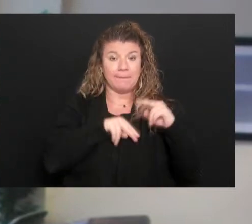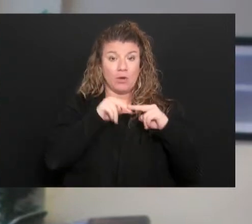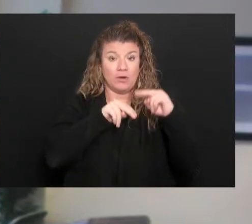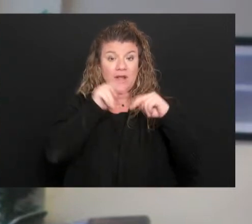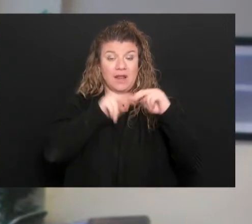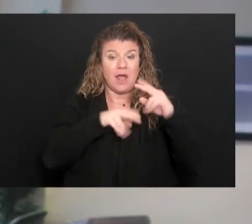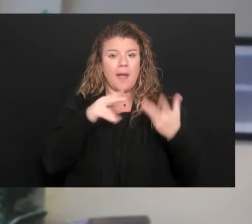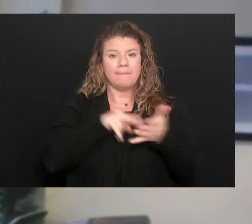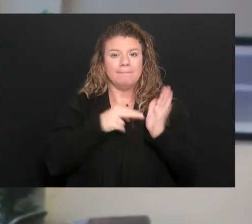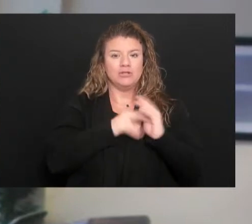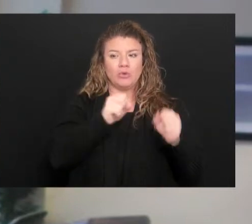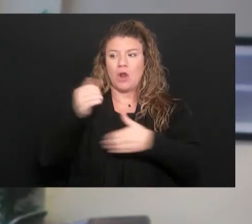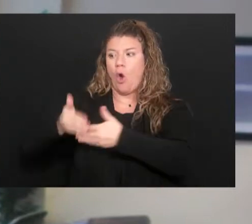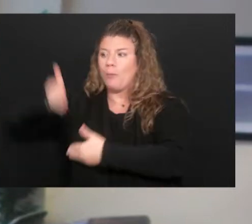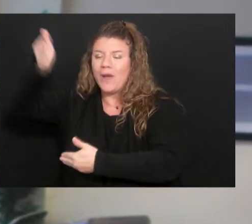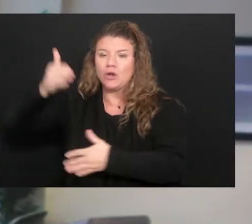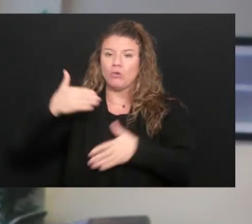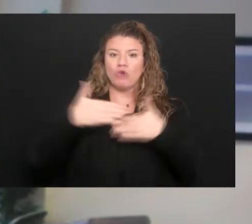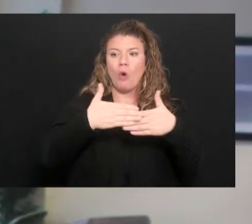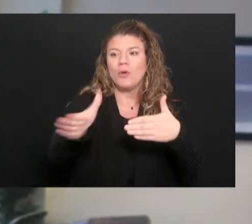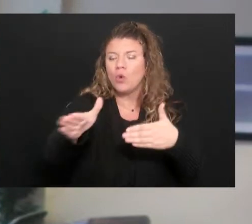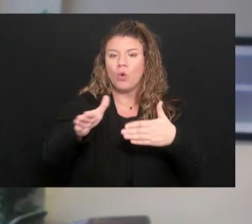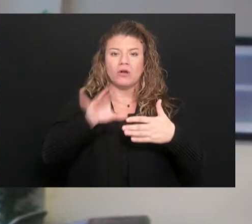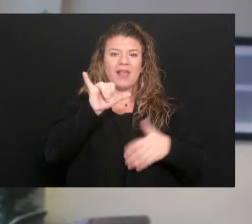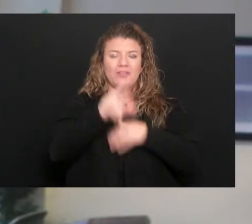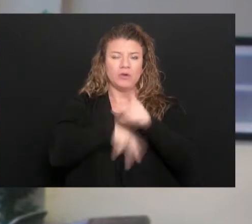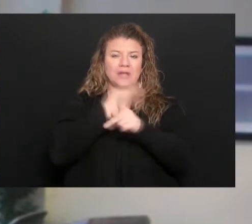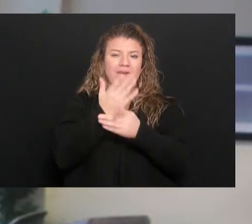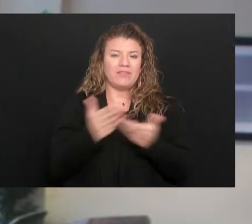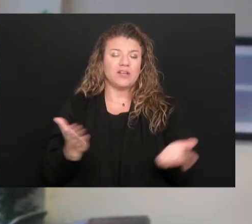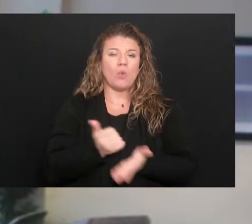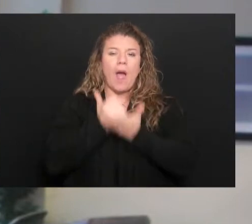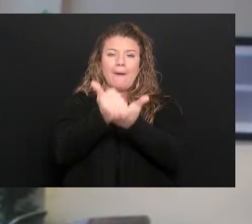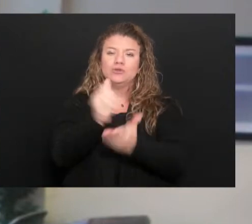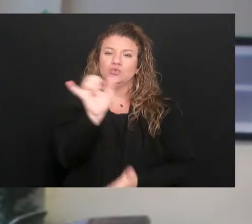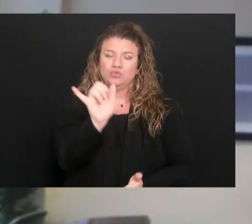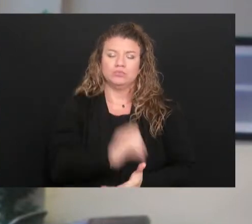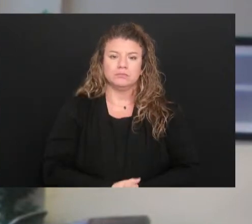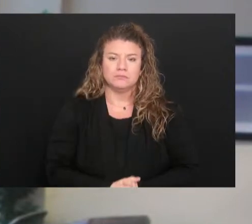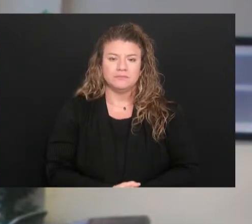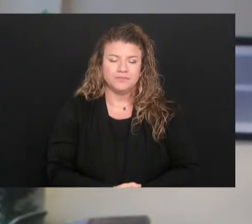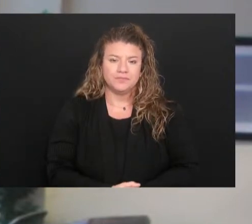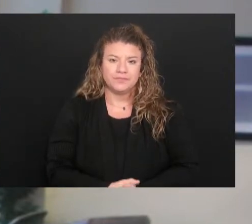open windows or if you can open doors or whatever, that does help as well. So I hope that helps.